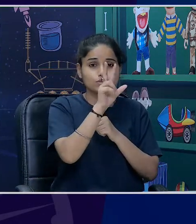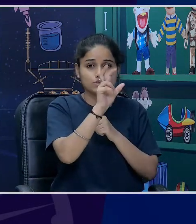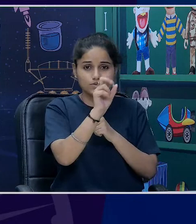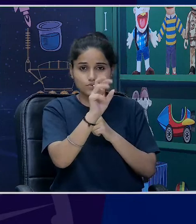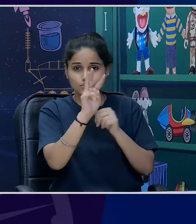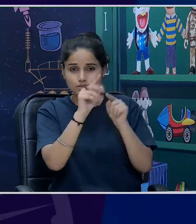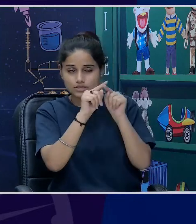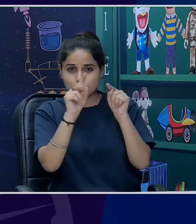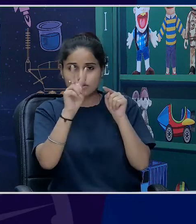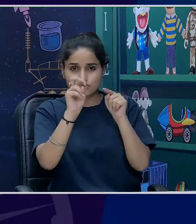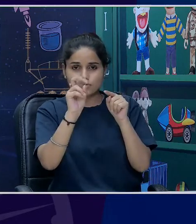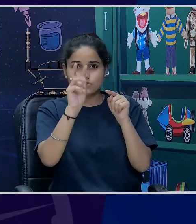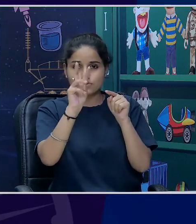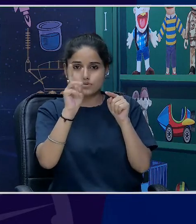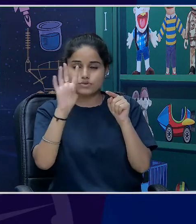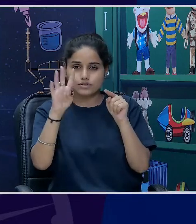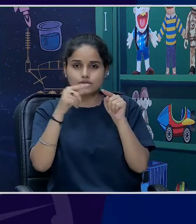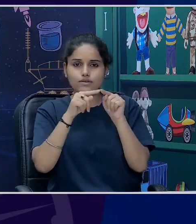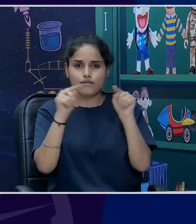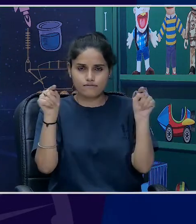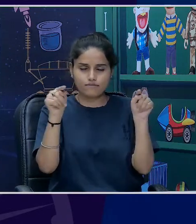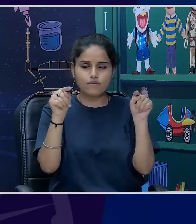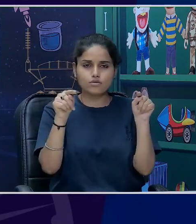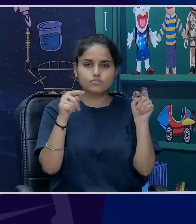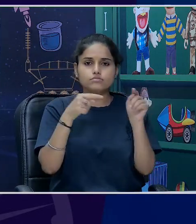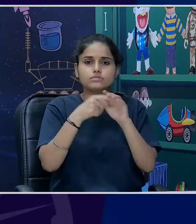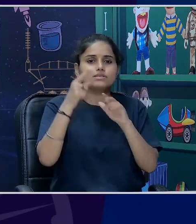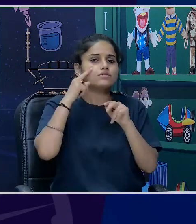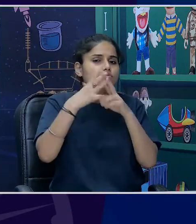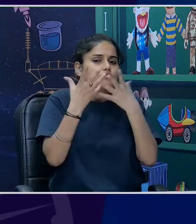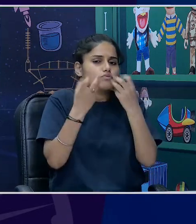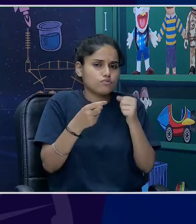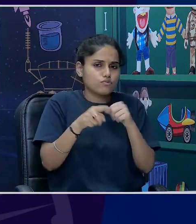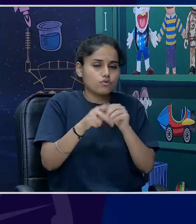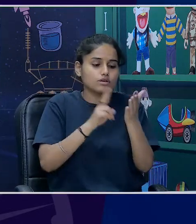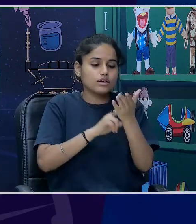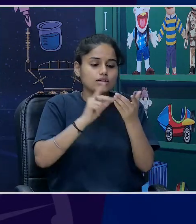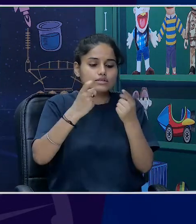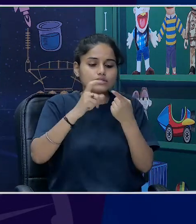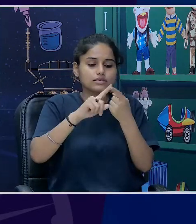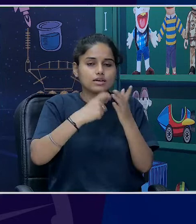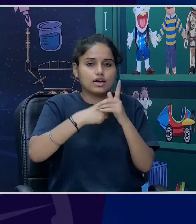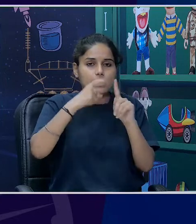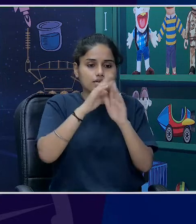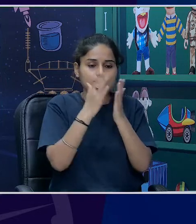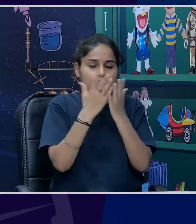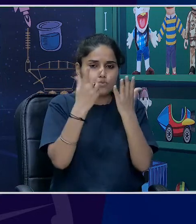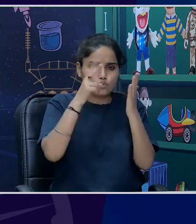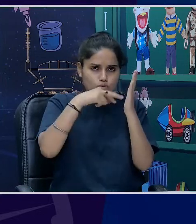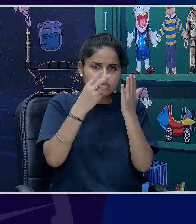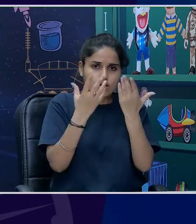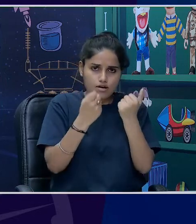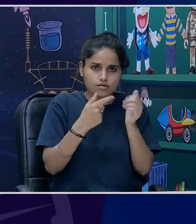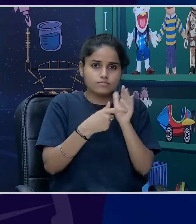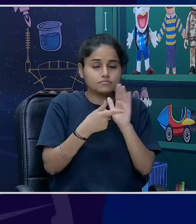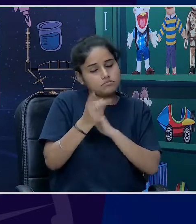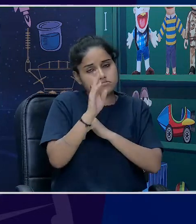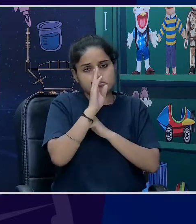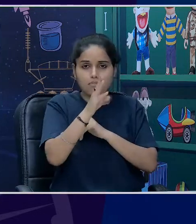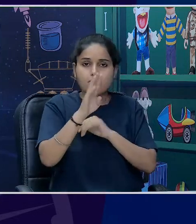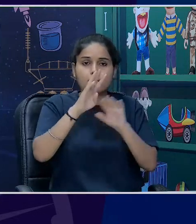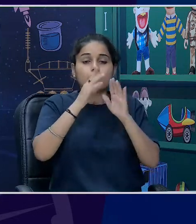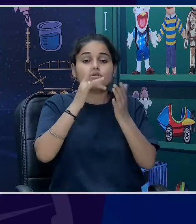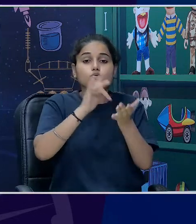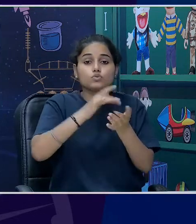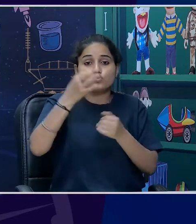and 24 has already begun. If you wish to read NCERT textbooks, you may directly come to